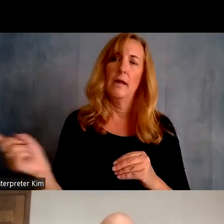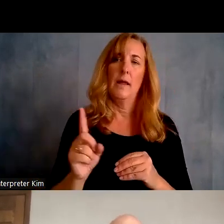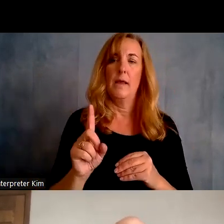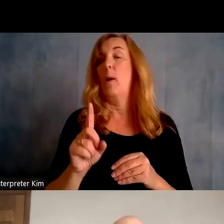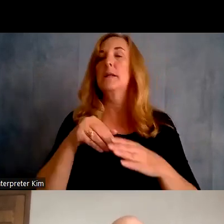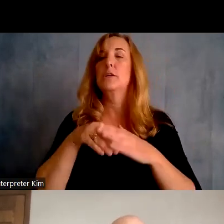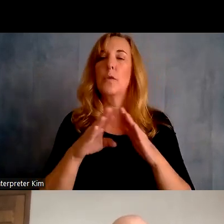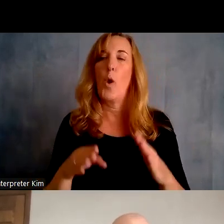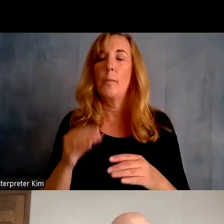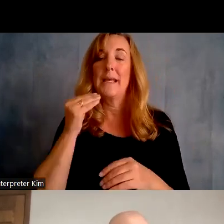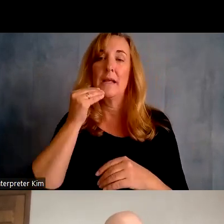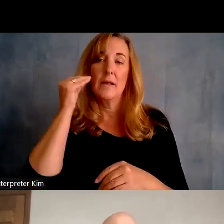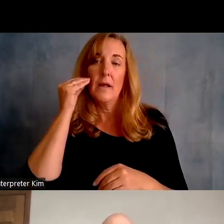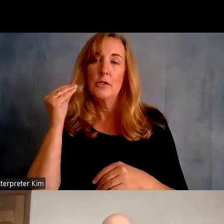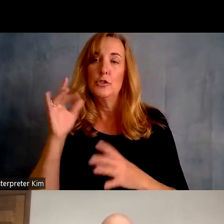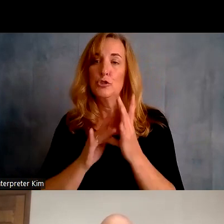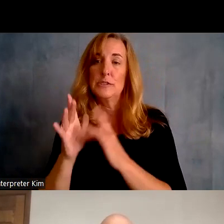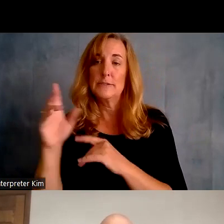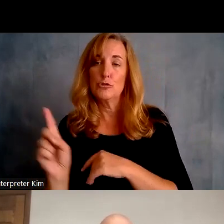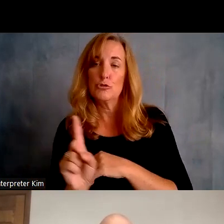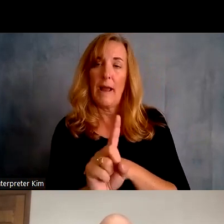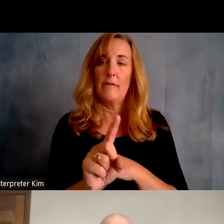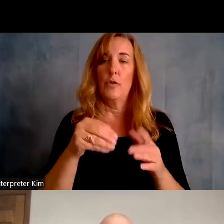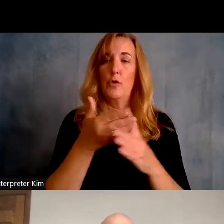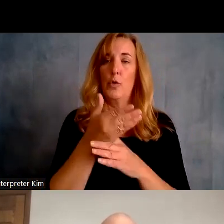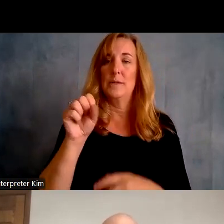through Samaria. Jesus meets the woman at the well.